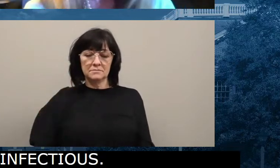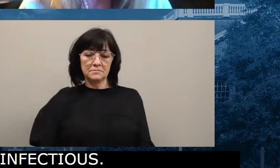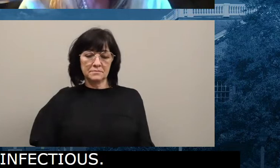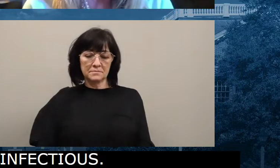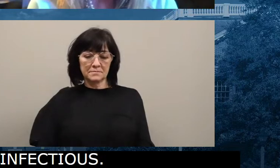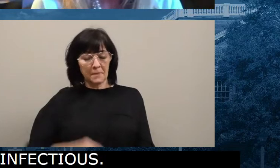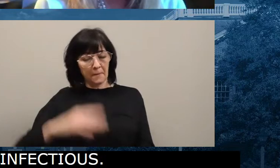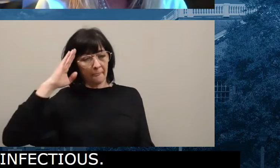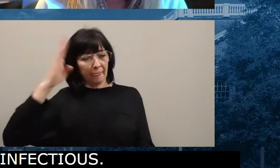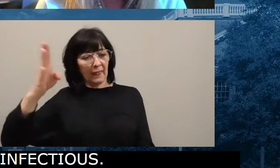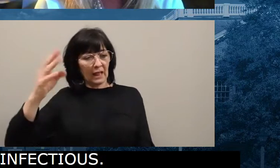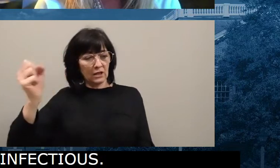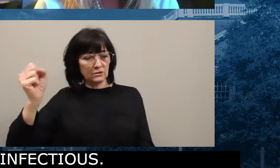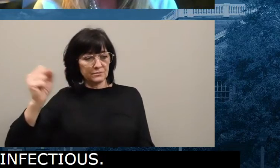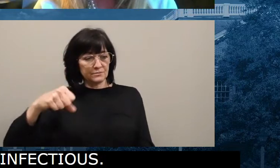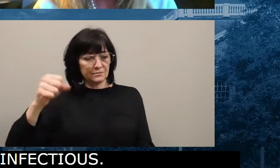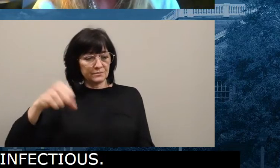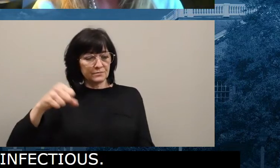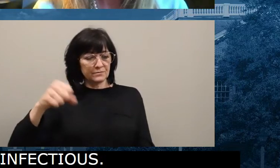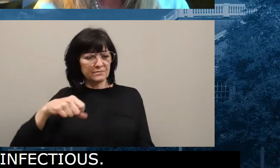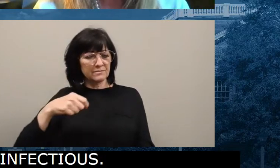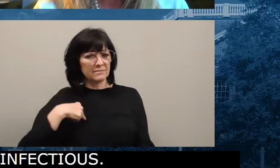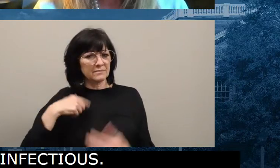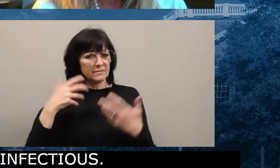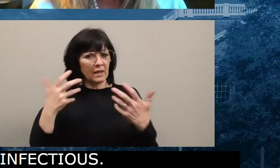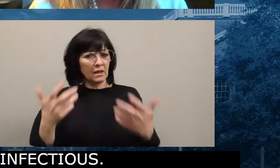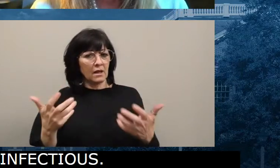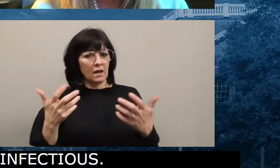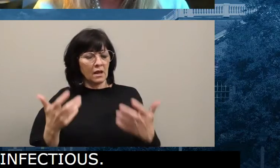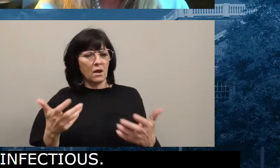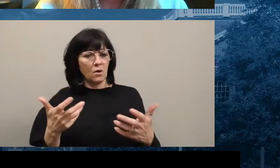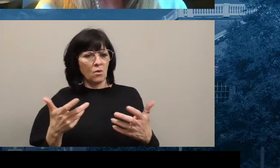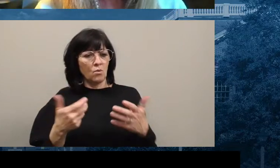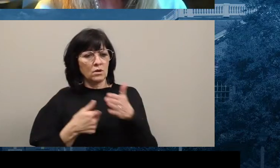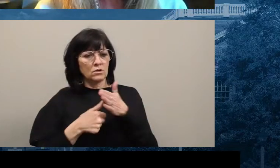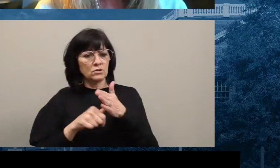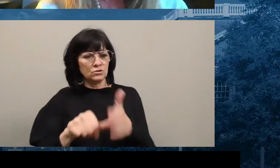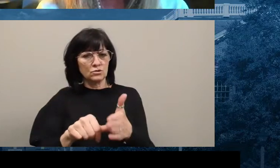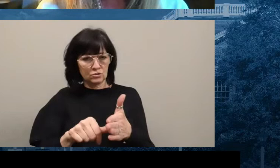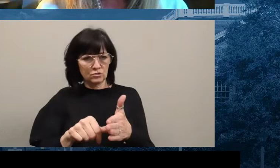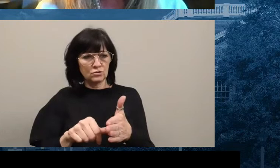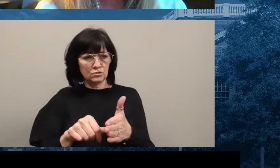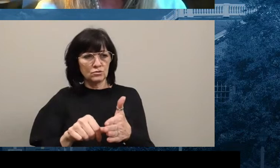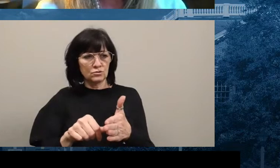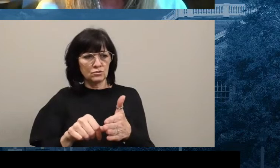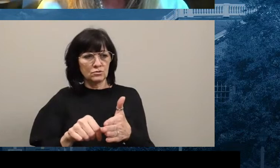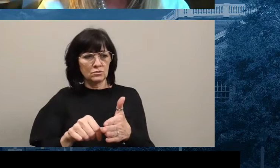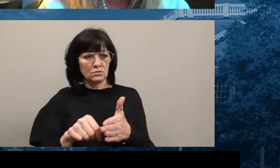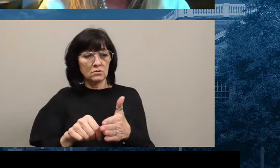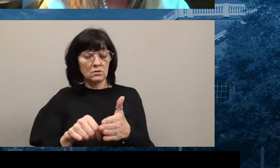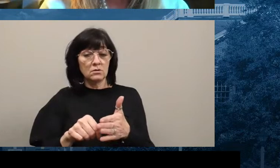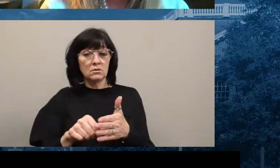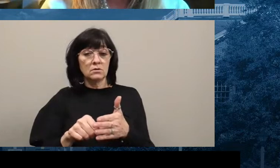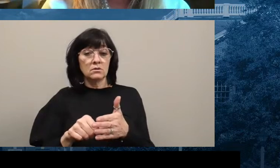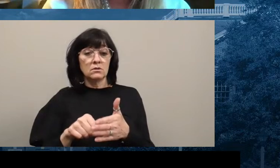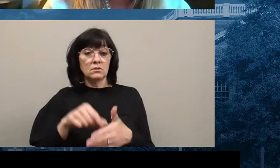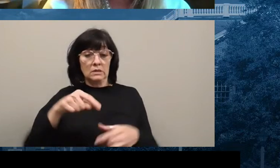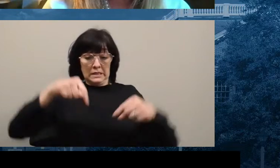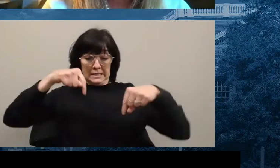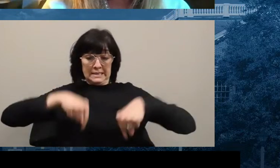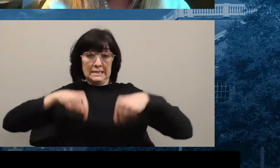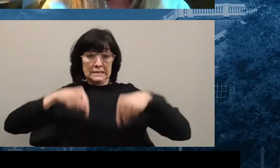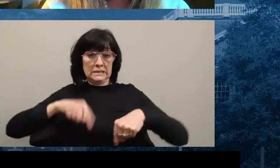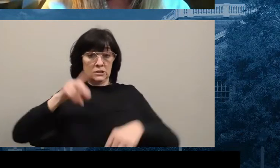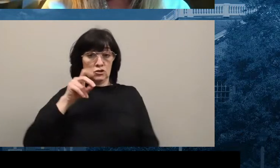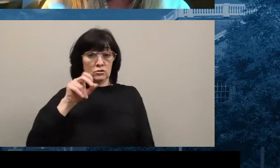Hello, yeah. Just to reiterate, so there is no concern right now for a delay in vaccine distribution in Delaware. Is everything still going to roll